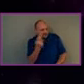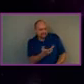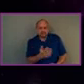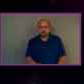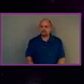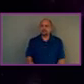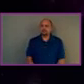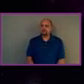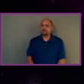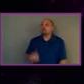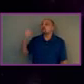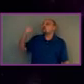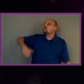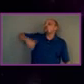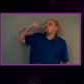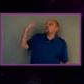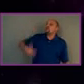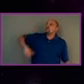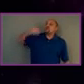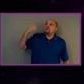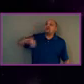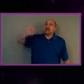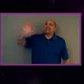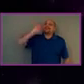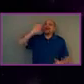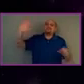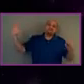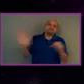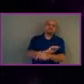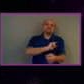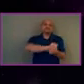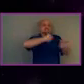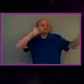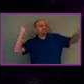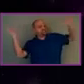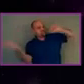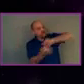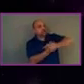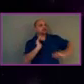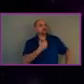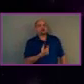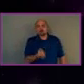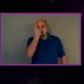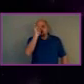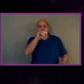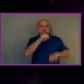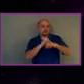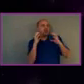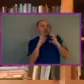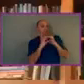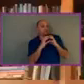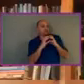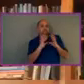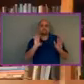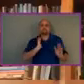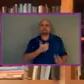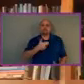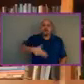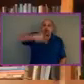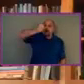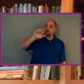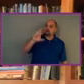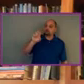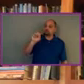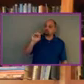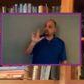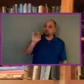The resolution is going to totally transform our understanding of these Trojan asteroids. Our highest resolution